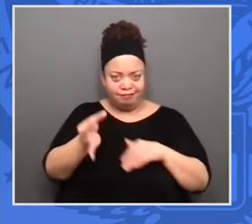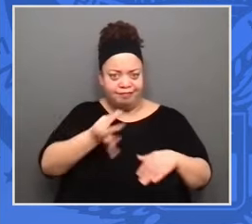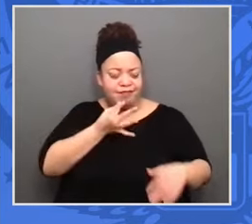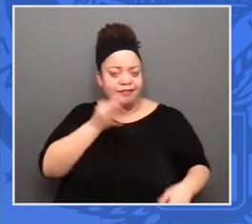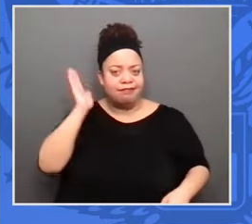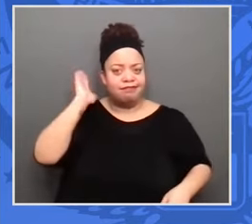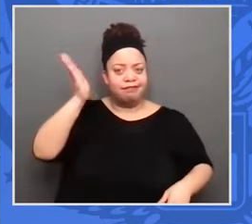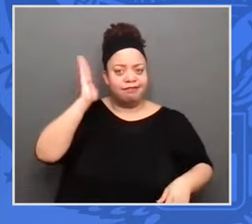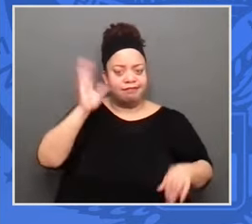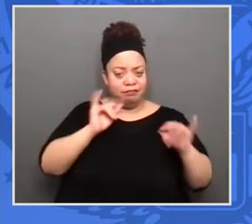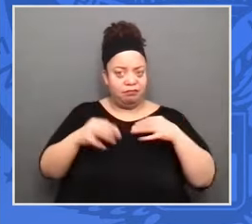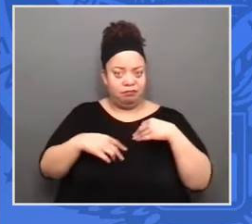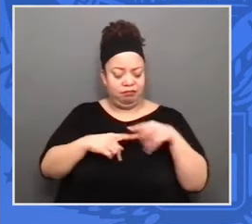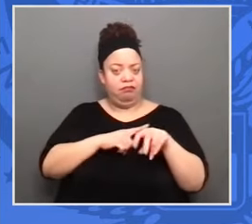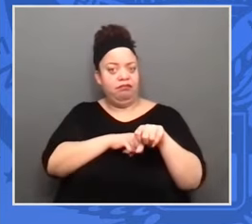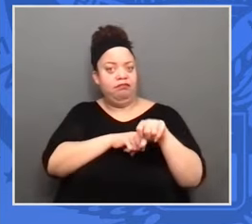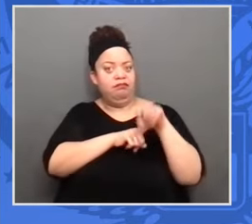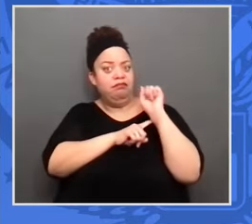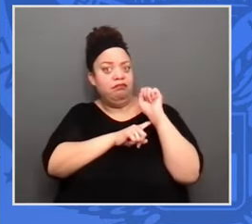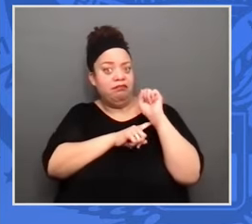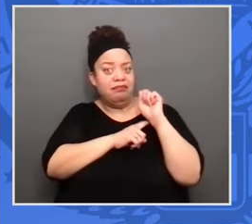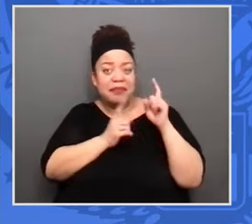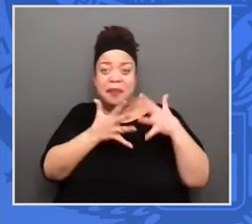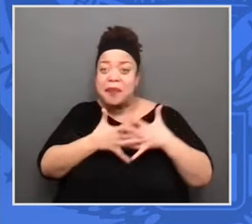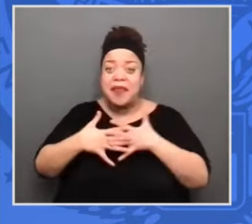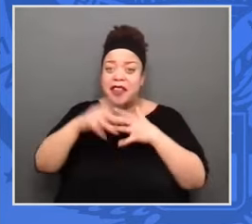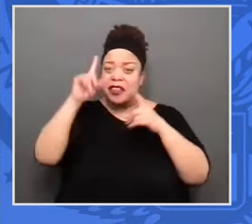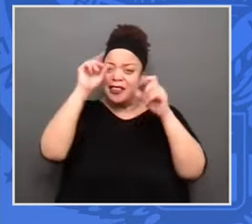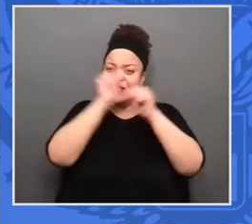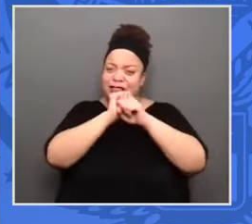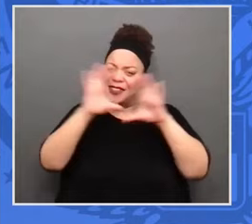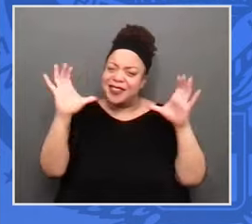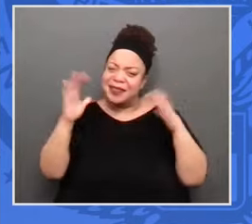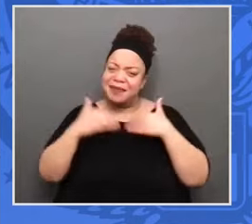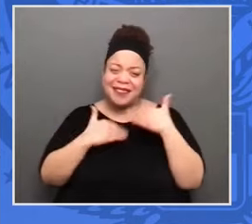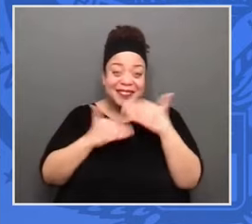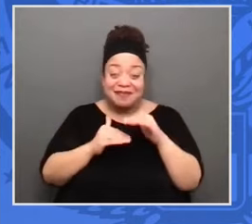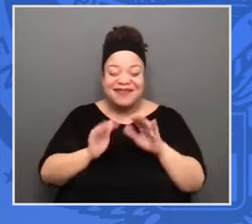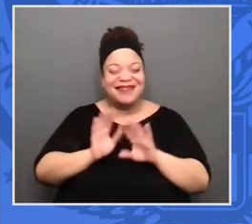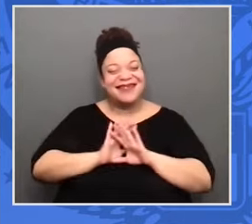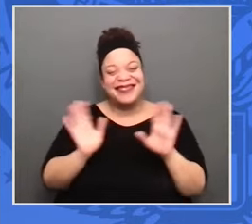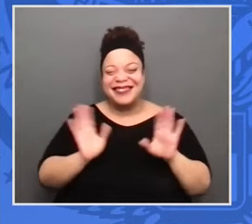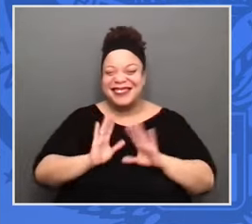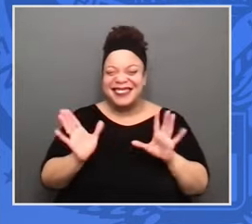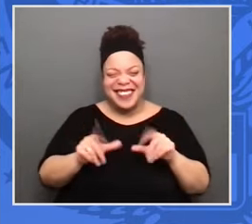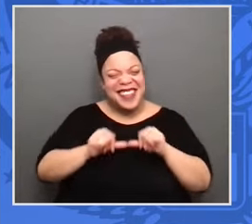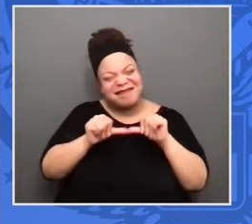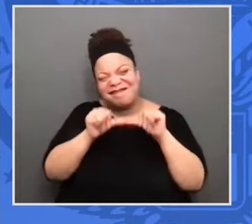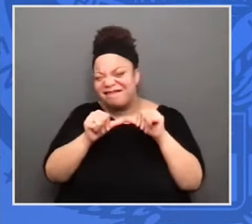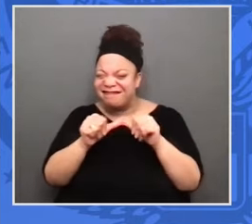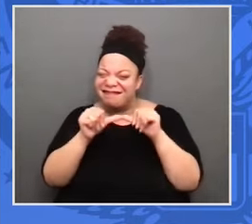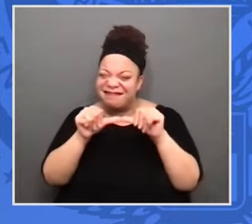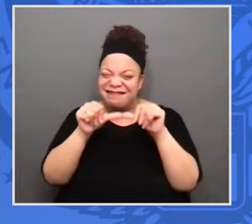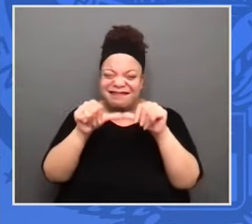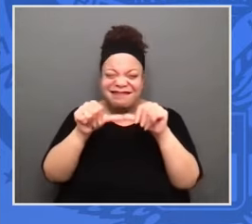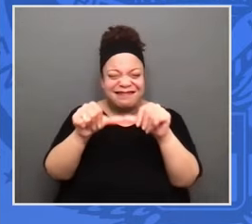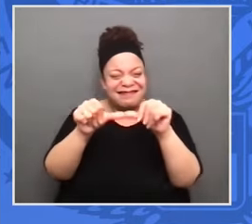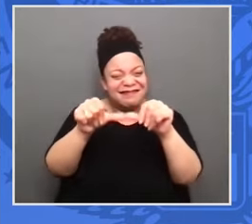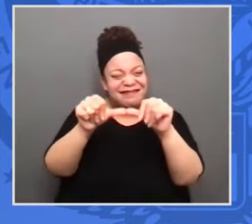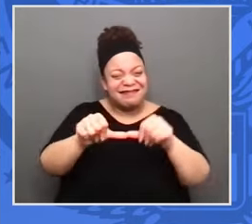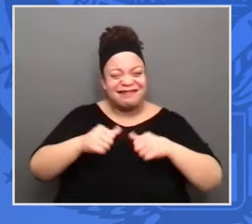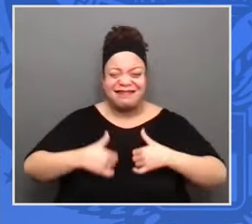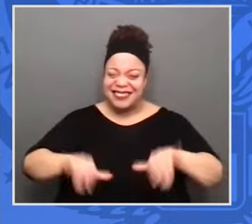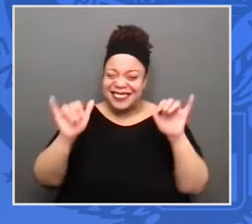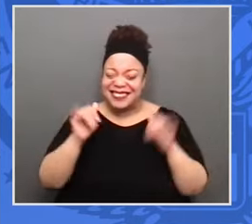resonates well beyond any single day. Tonight we share memorable passages from the inaugural remarks